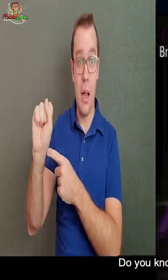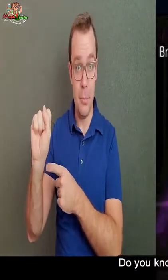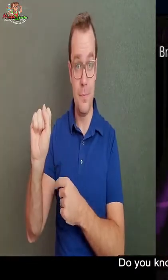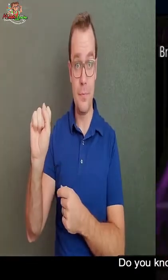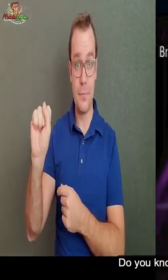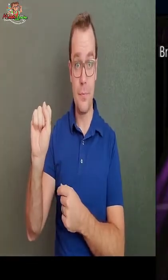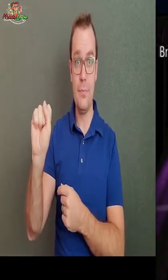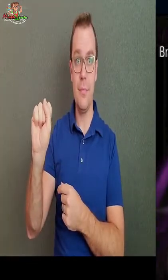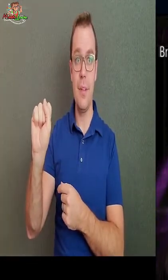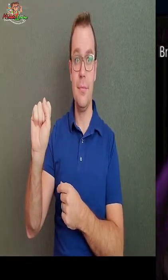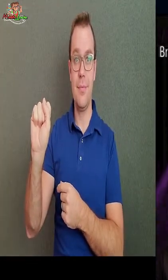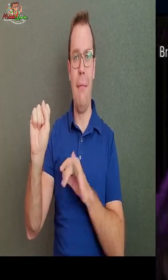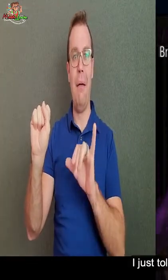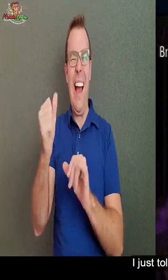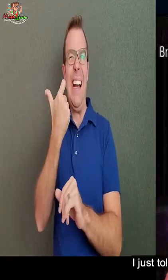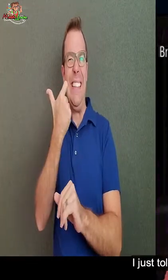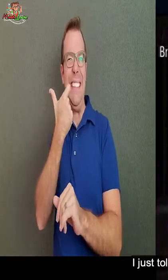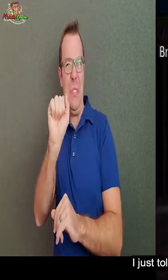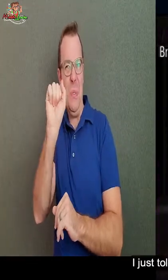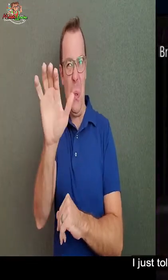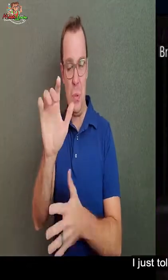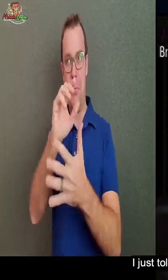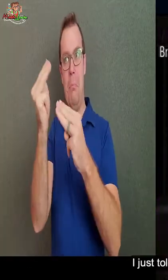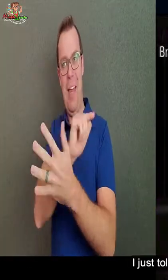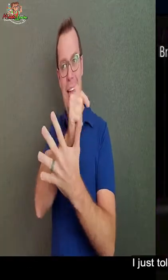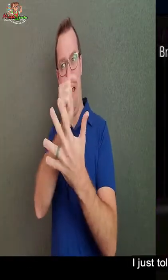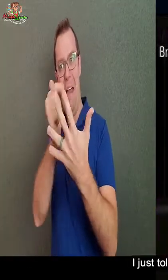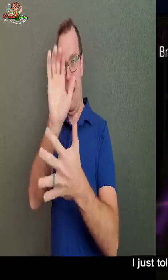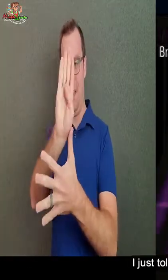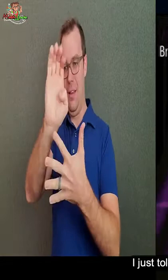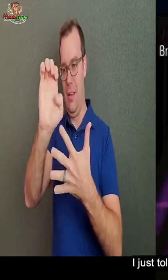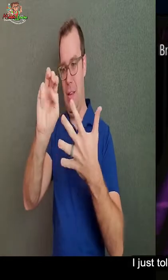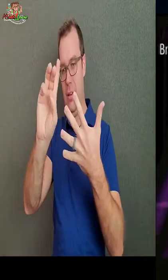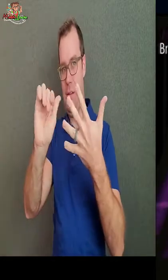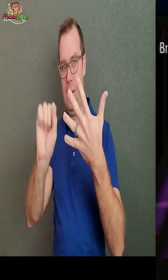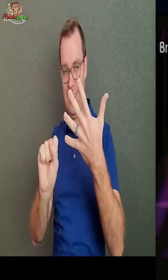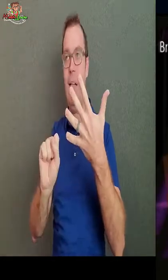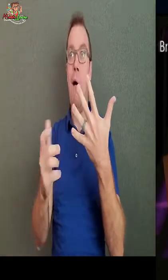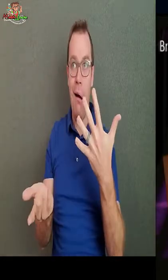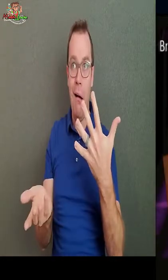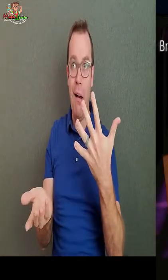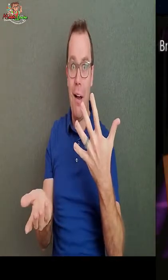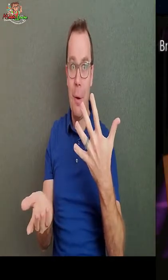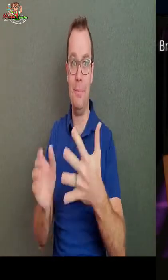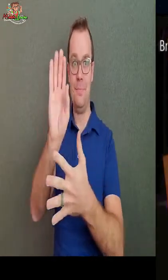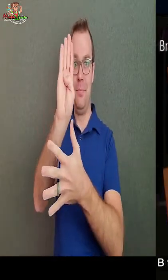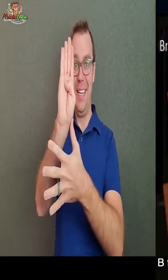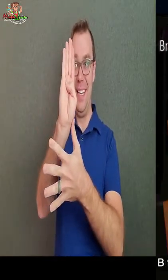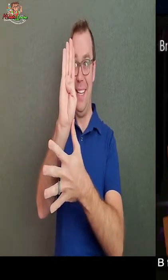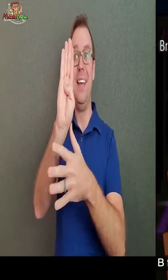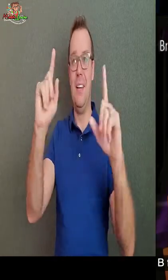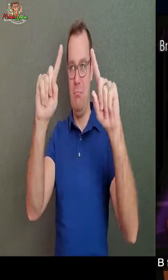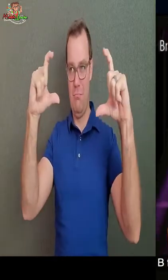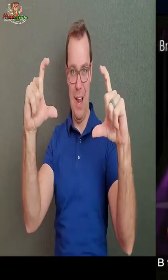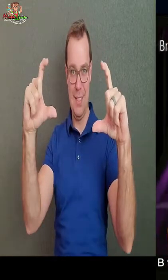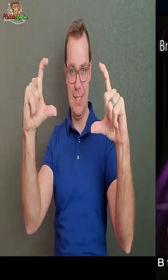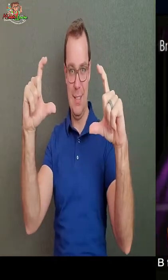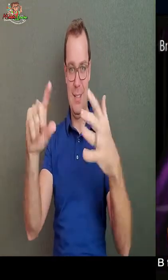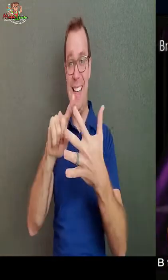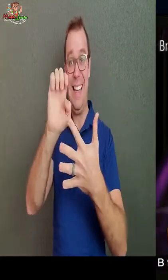Bhemdas. And I've just told you what order of operations is. Bhemdas, B for